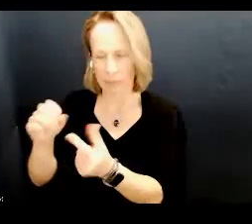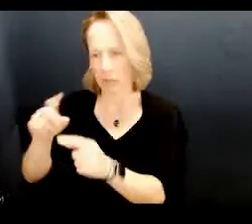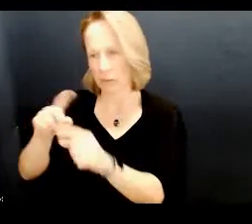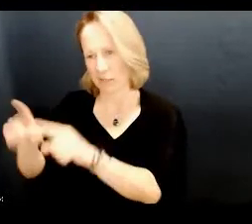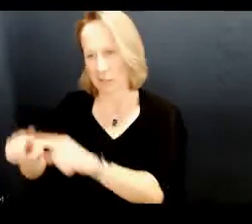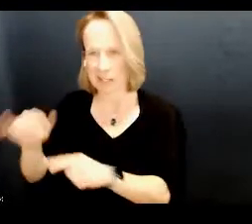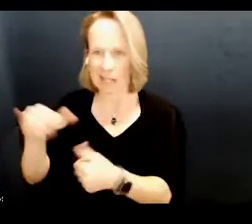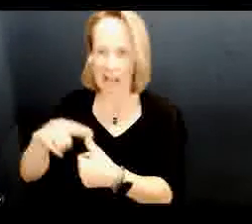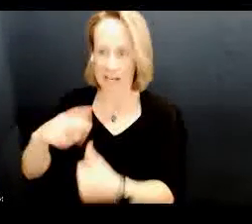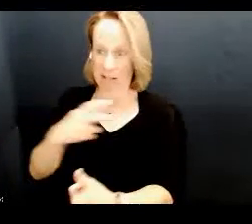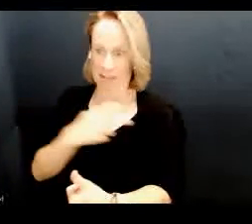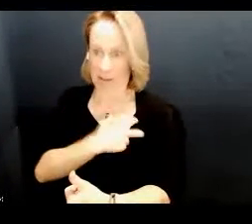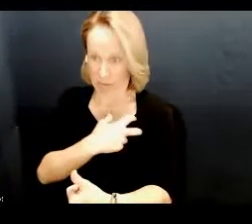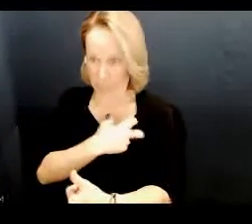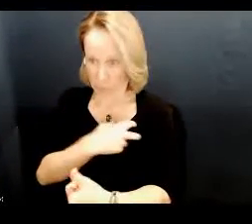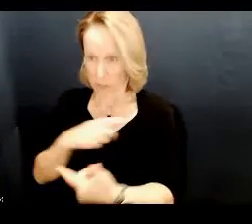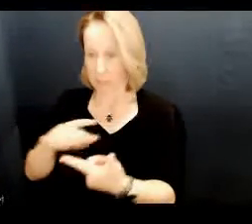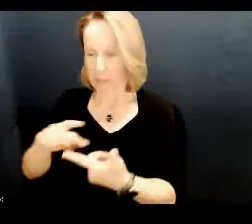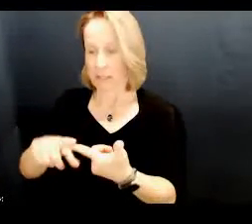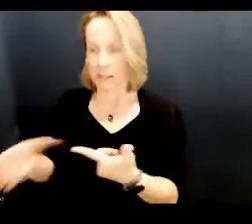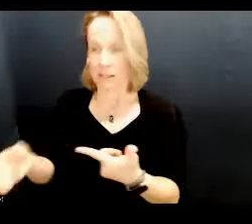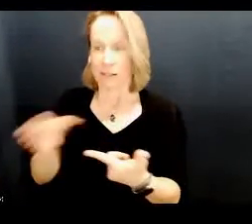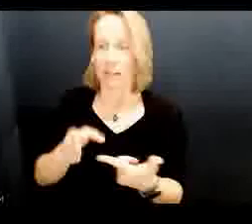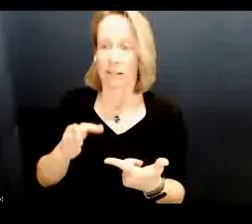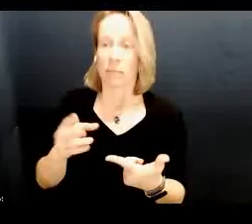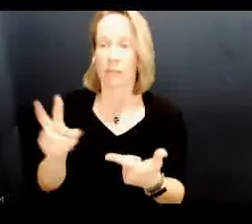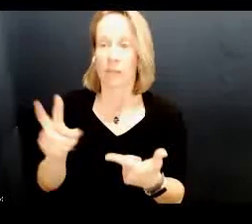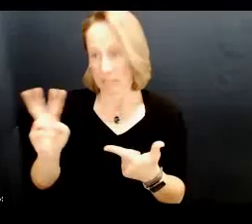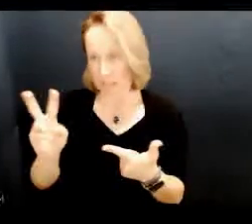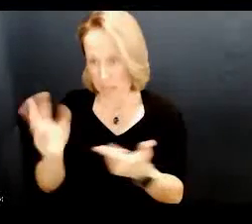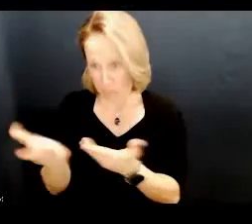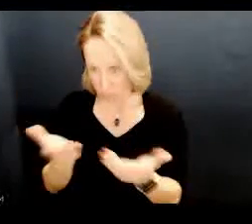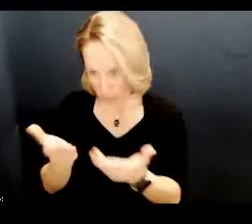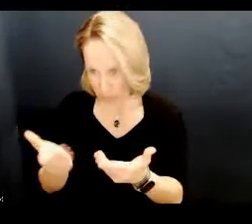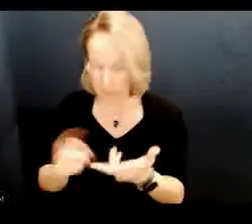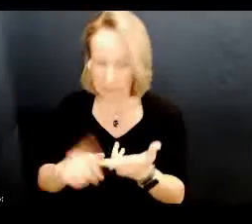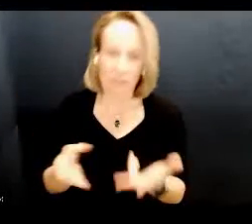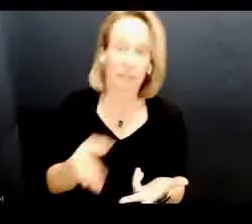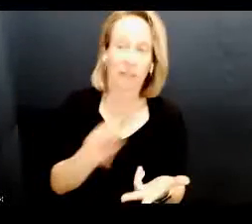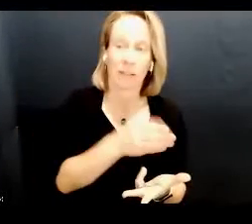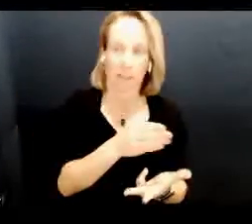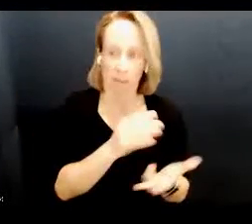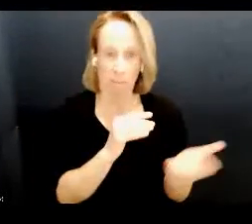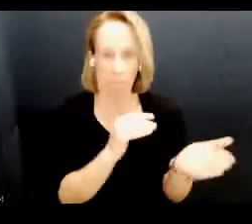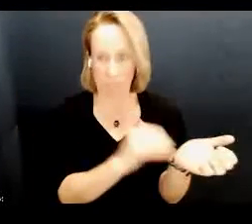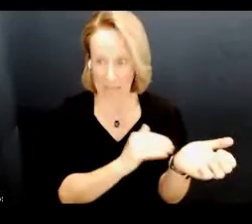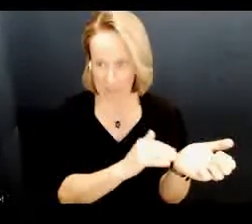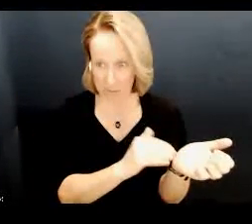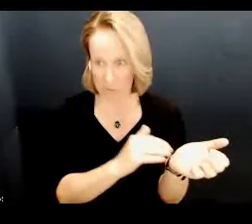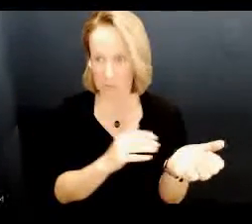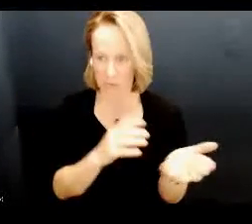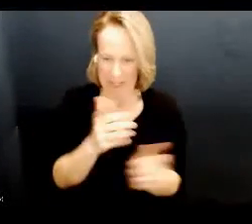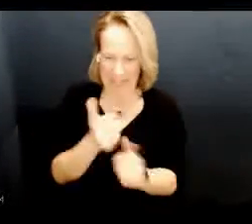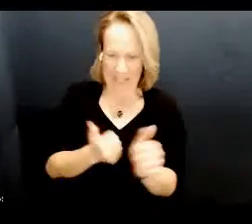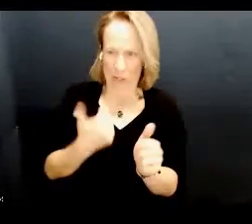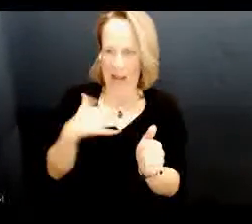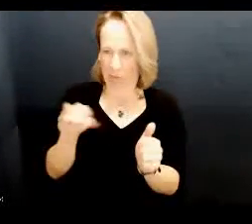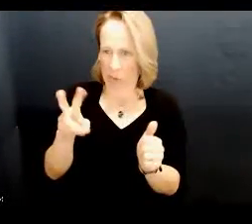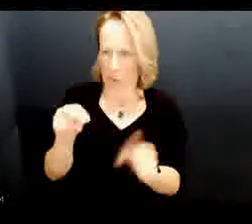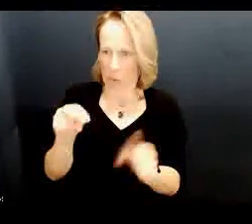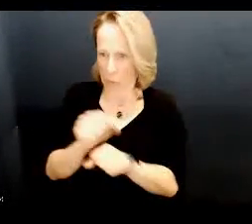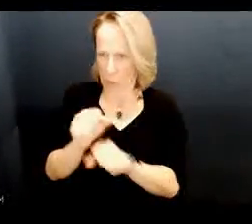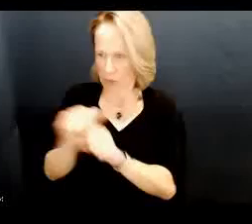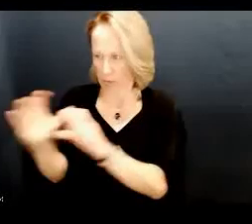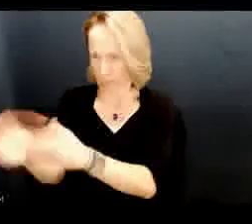victim services, medical, et cetera, they meet in their own little work group and they talk about